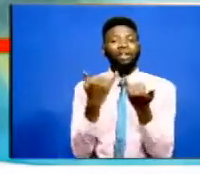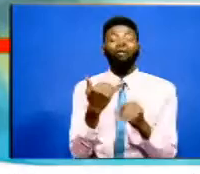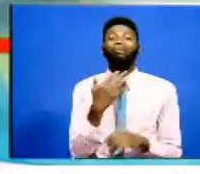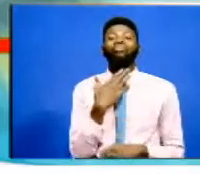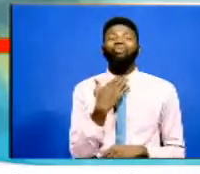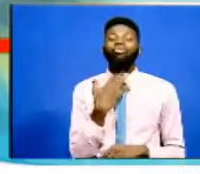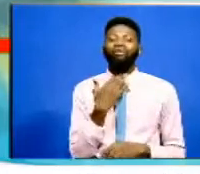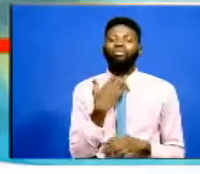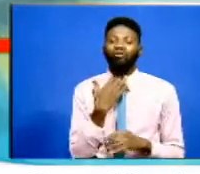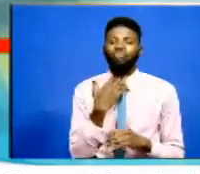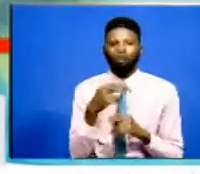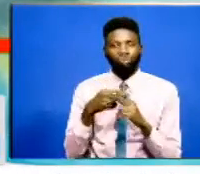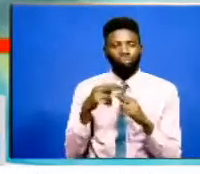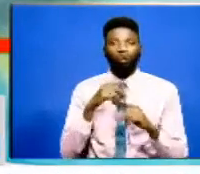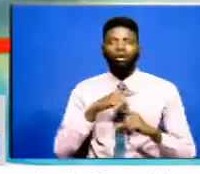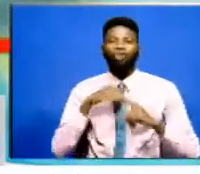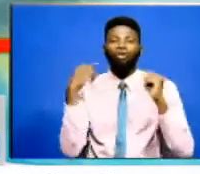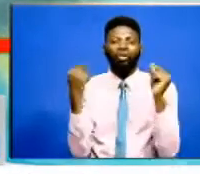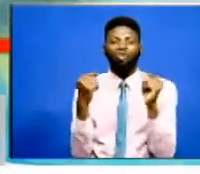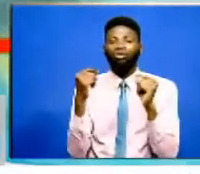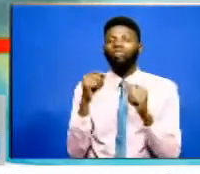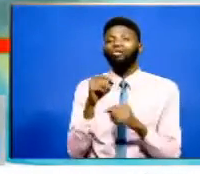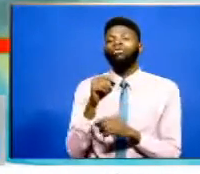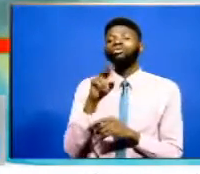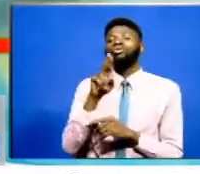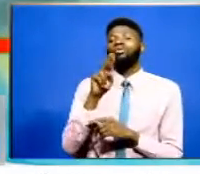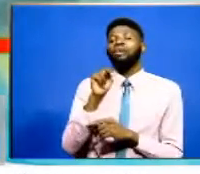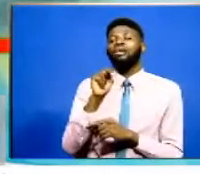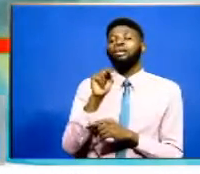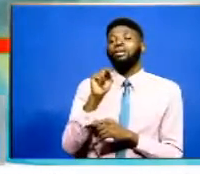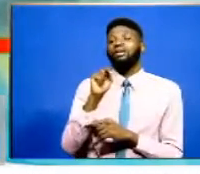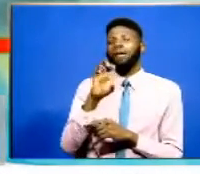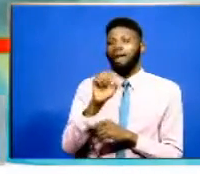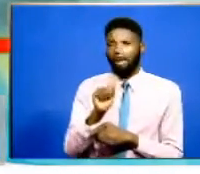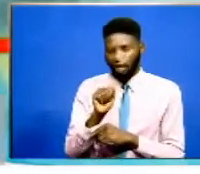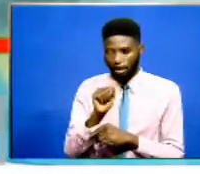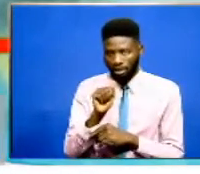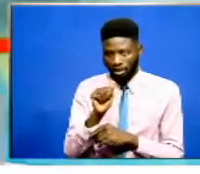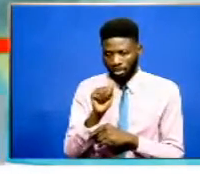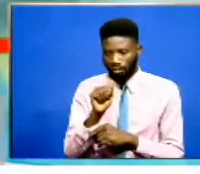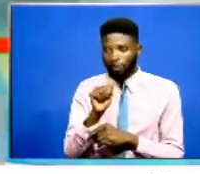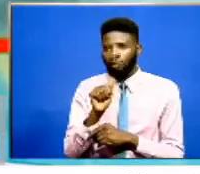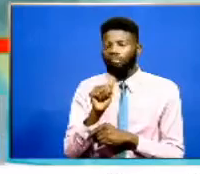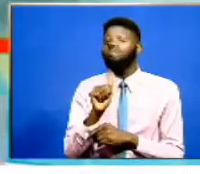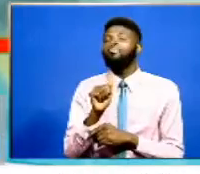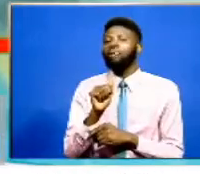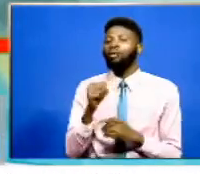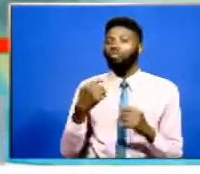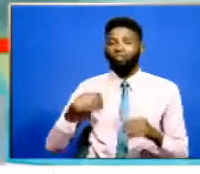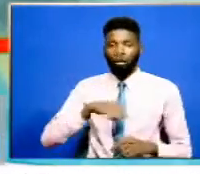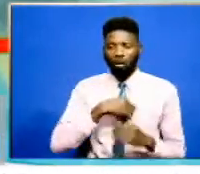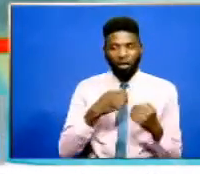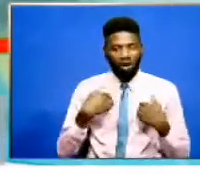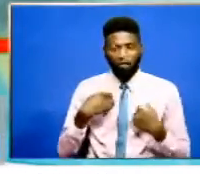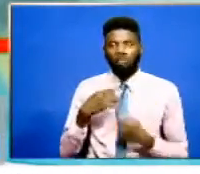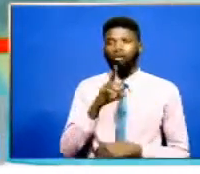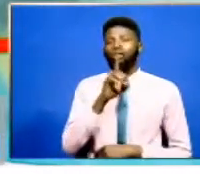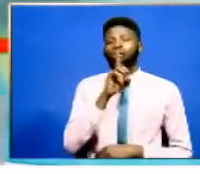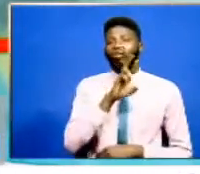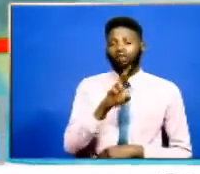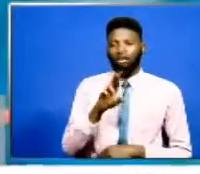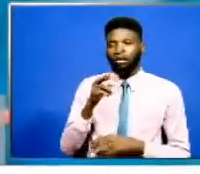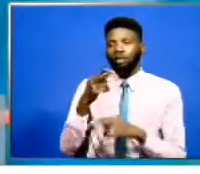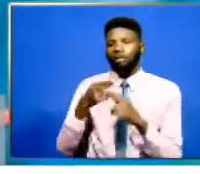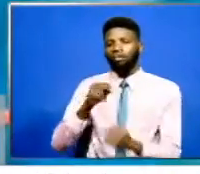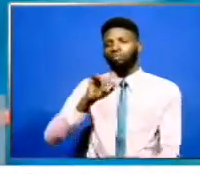5th United Nations Environment Assembly. And we have Dr. Juliet Diao, who is the Director,